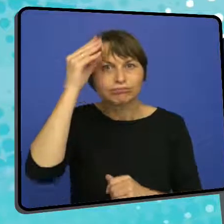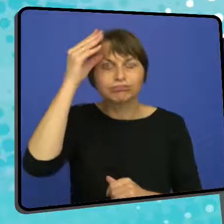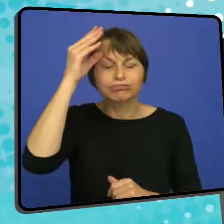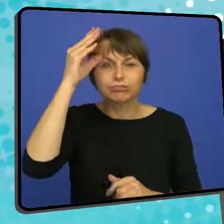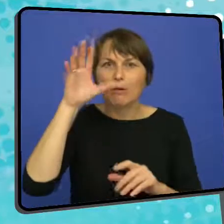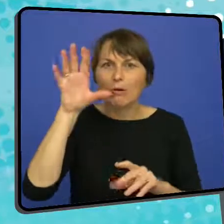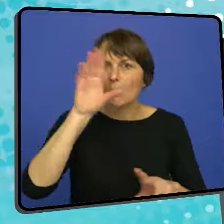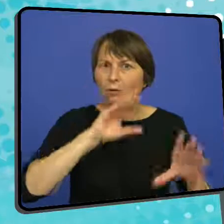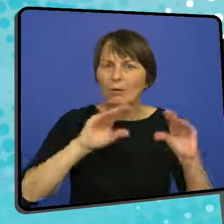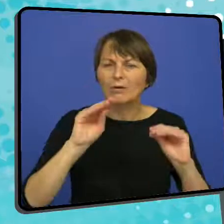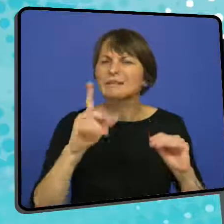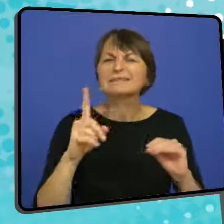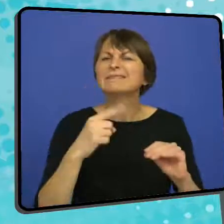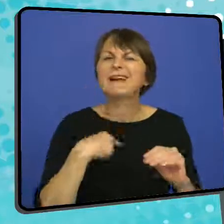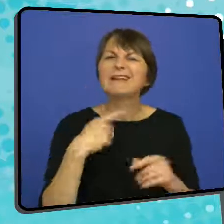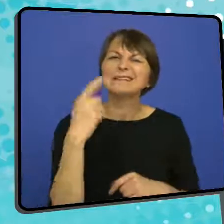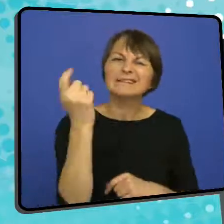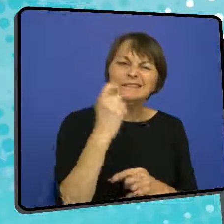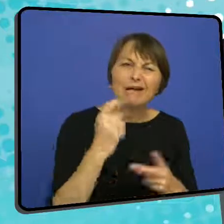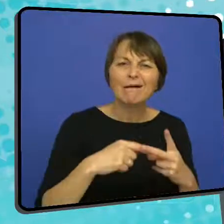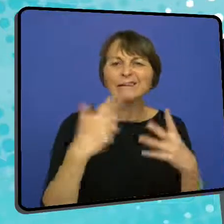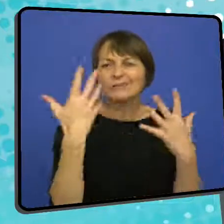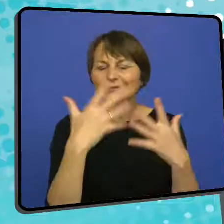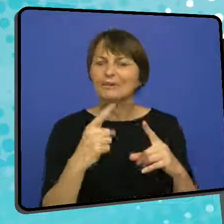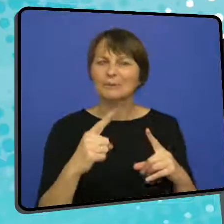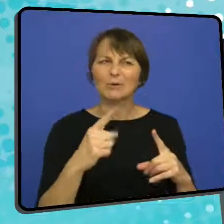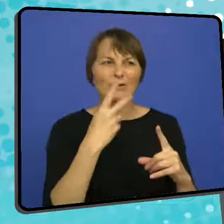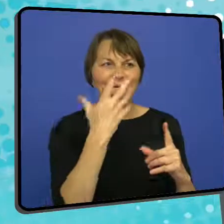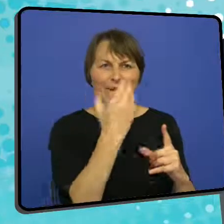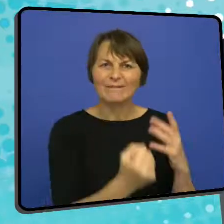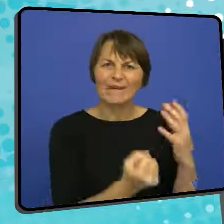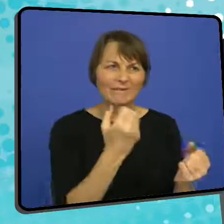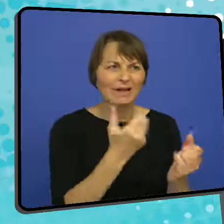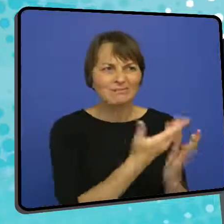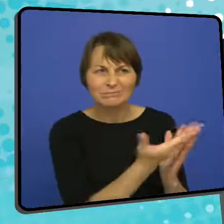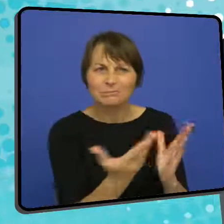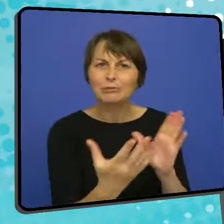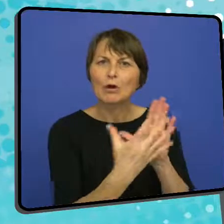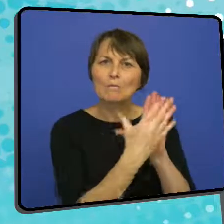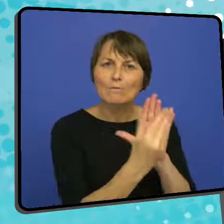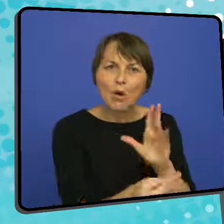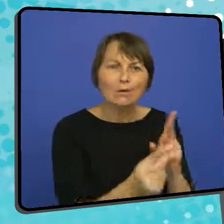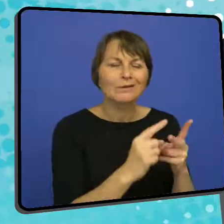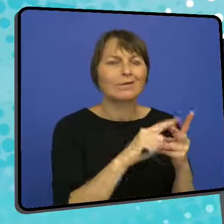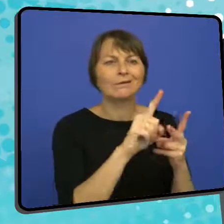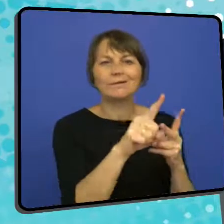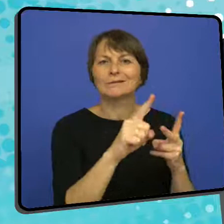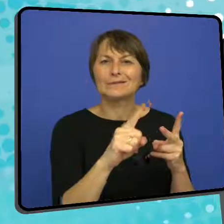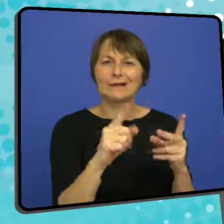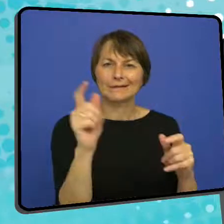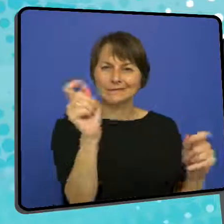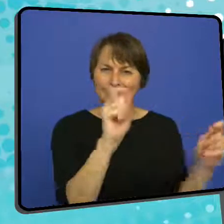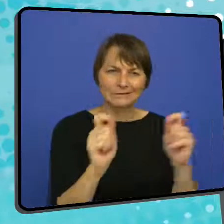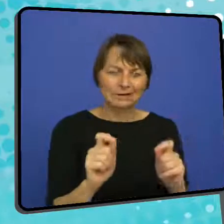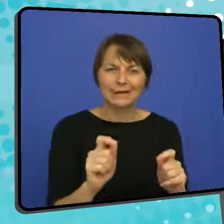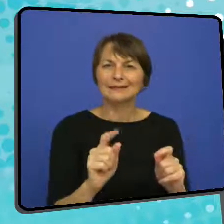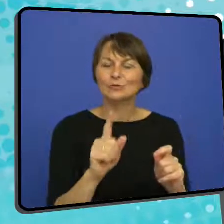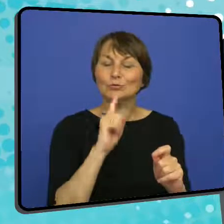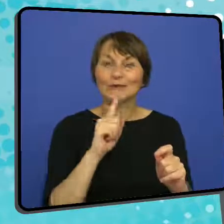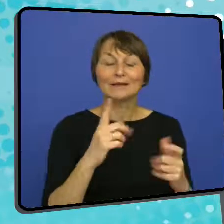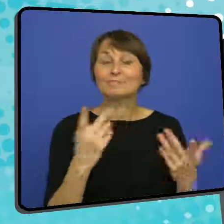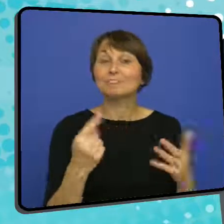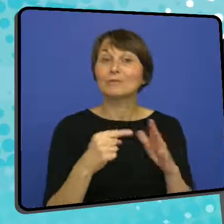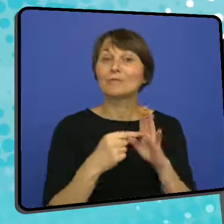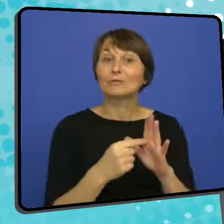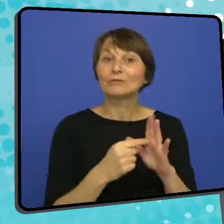it's the models that support it. It's the intelligence that surrounds the context, that does that correct switching of, hey, when you're inside of a car and you